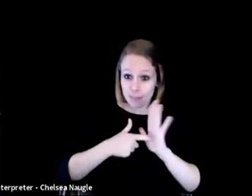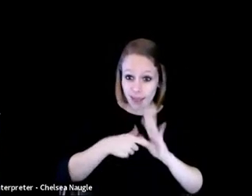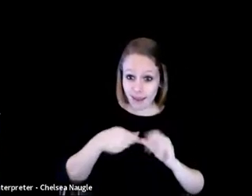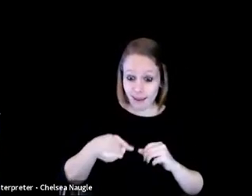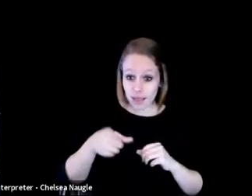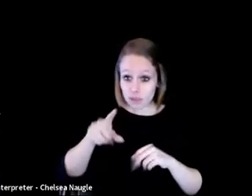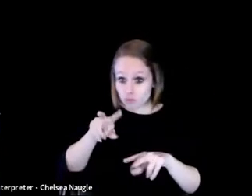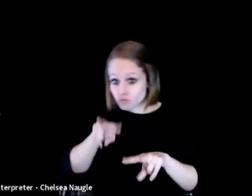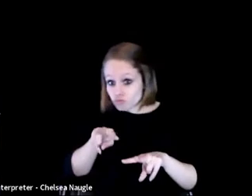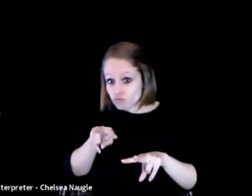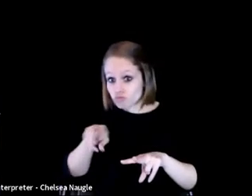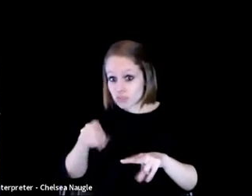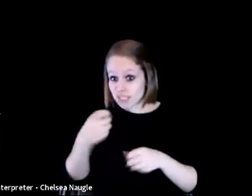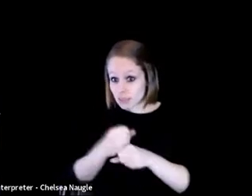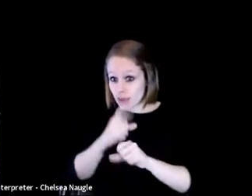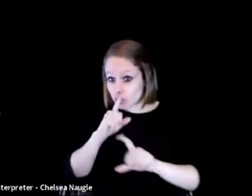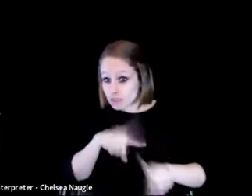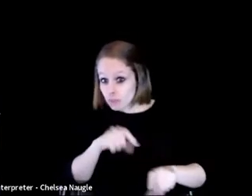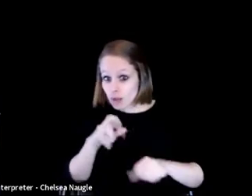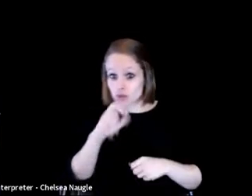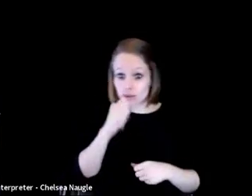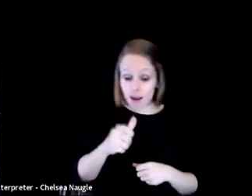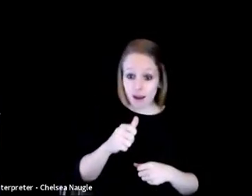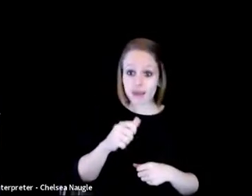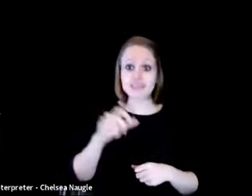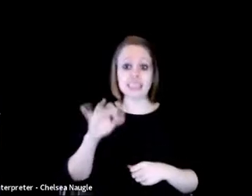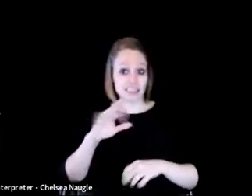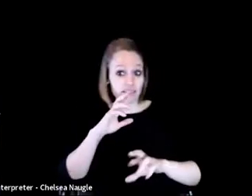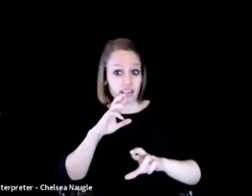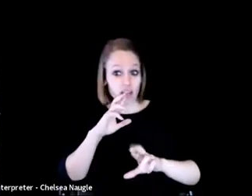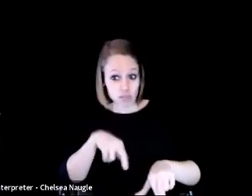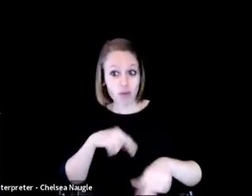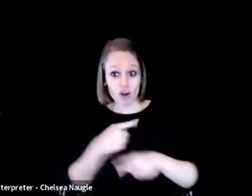you the example with Jet, then they're prompted again.